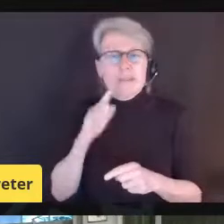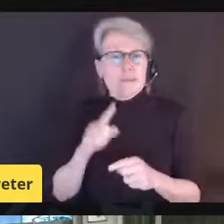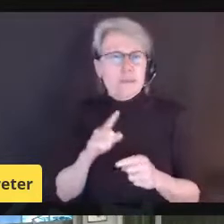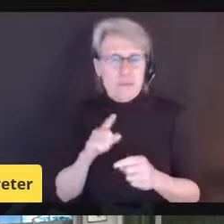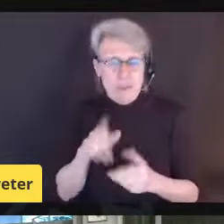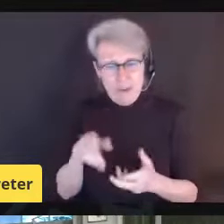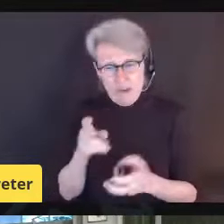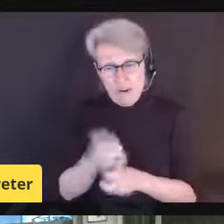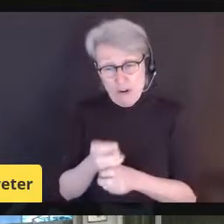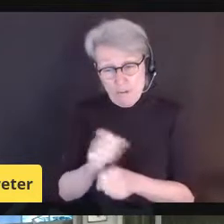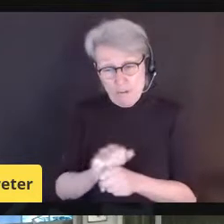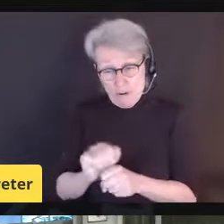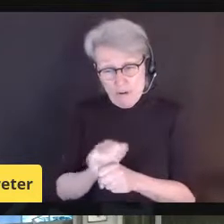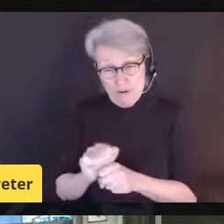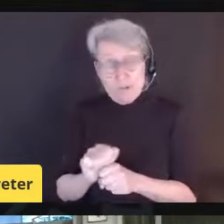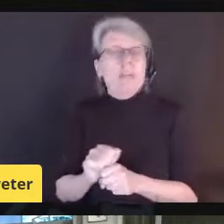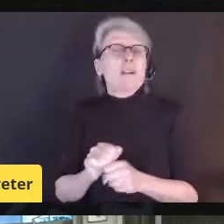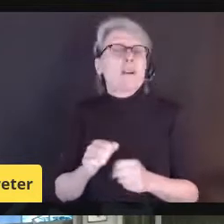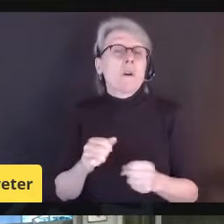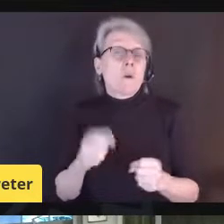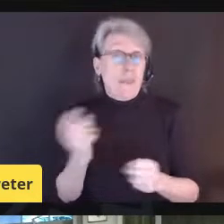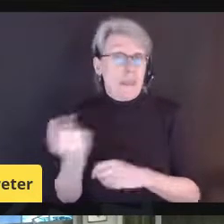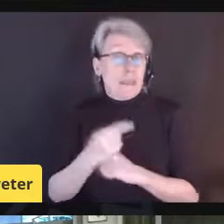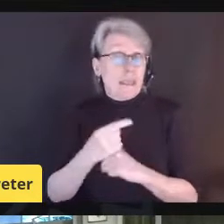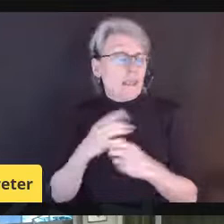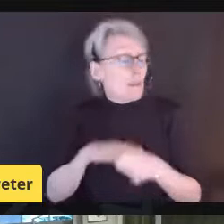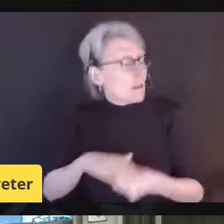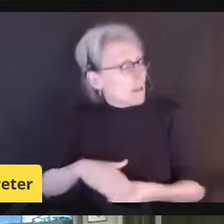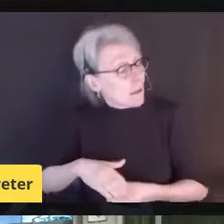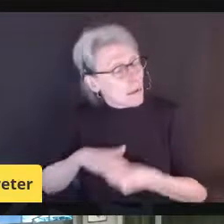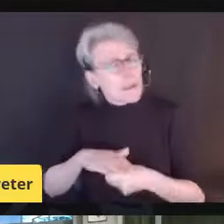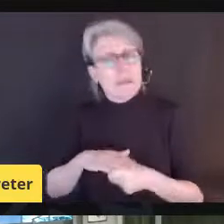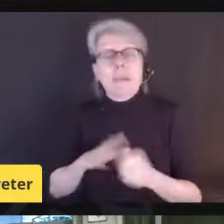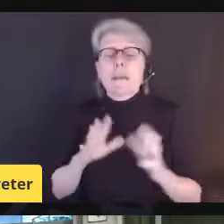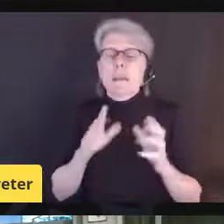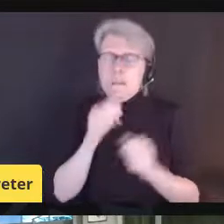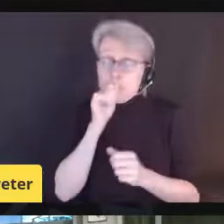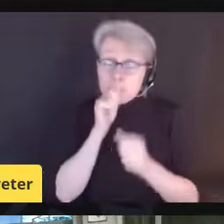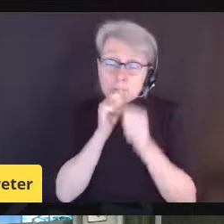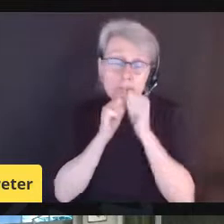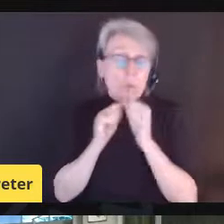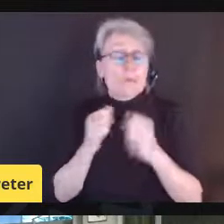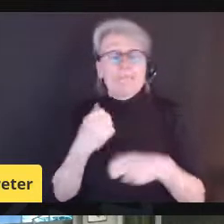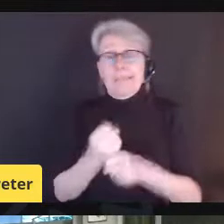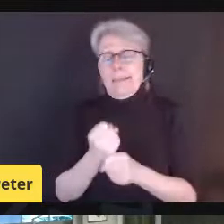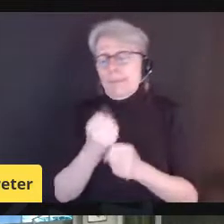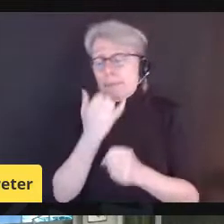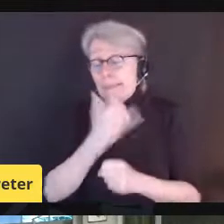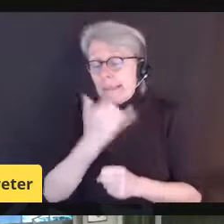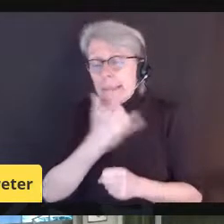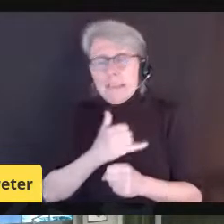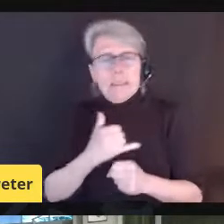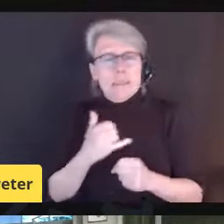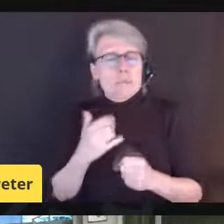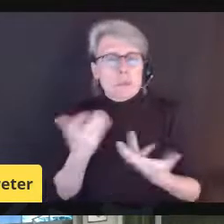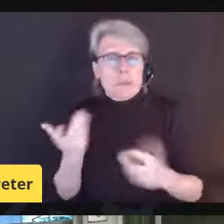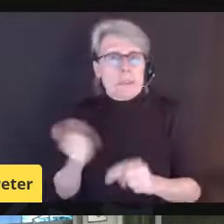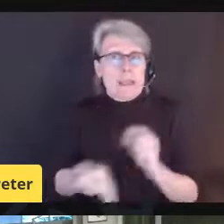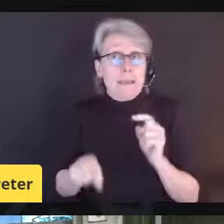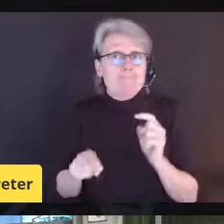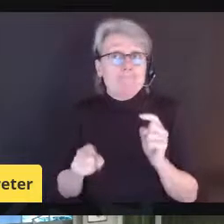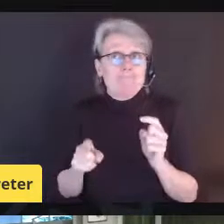parts and the most trying days and stressful, or even when mistakes occur that are beyond your